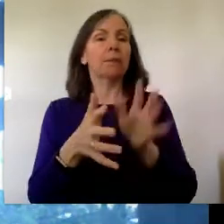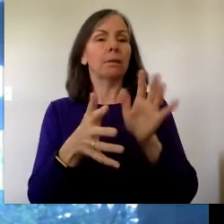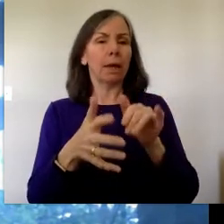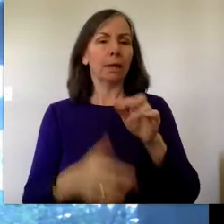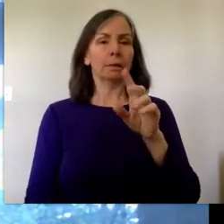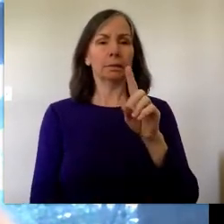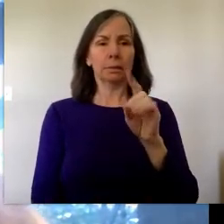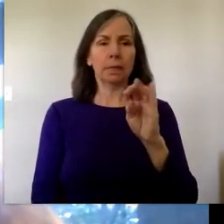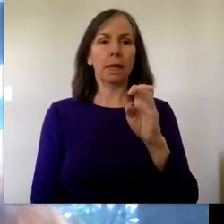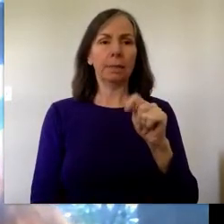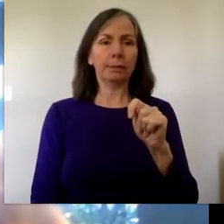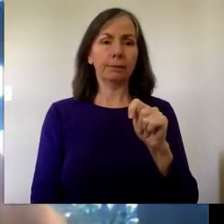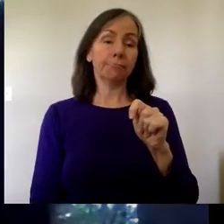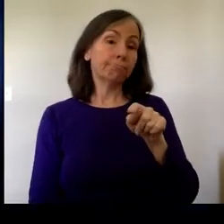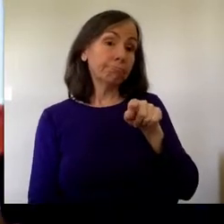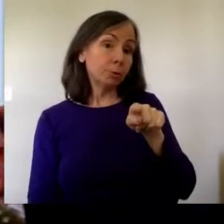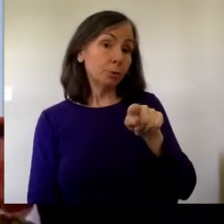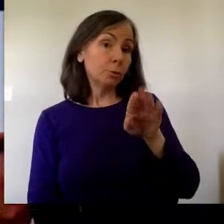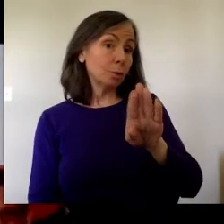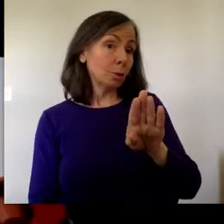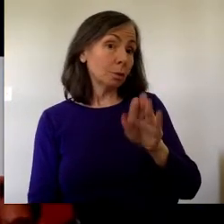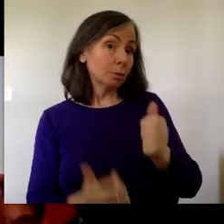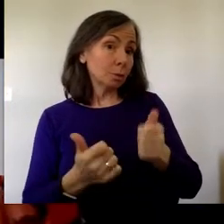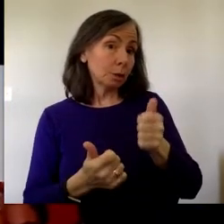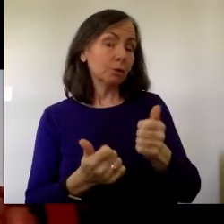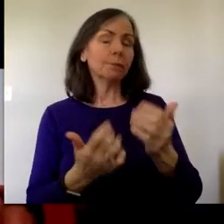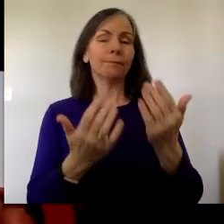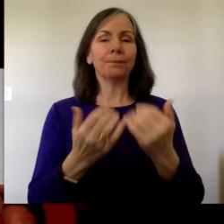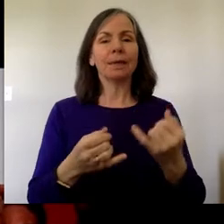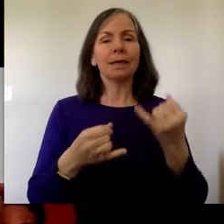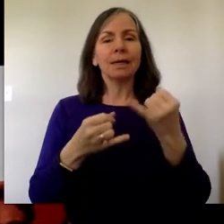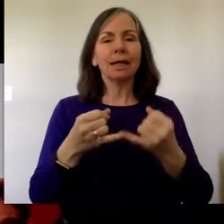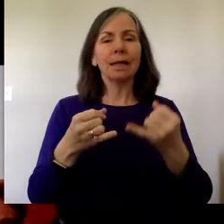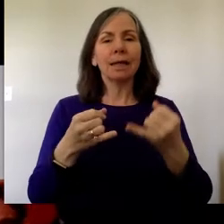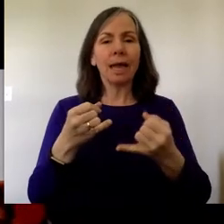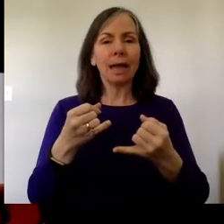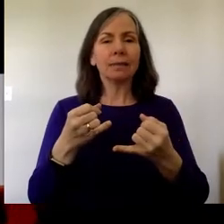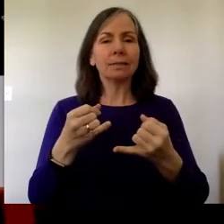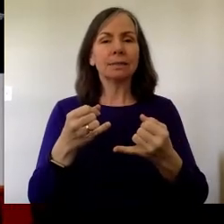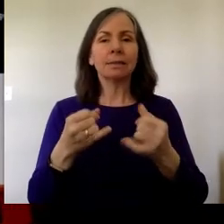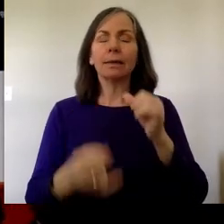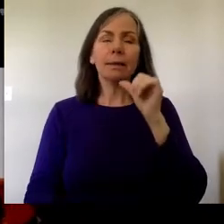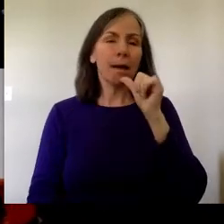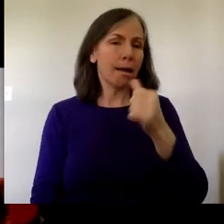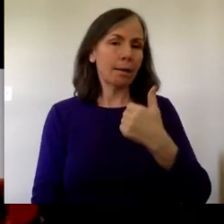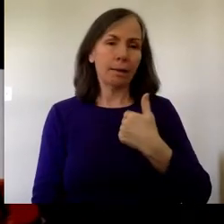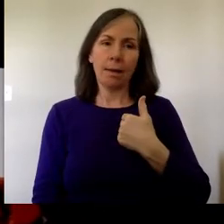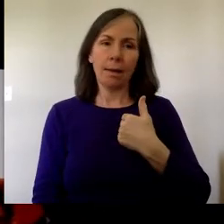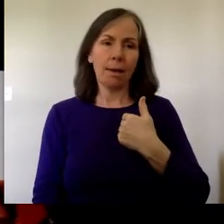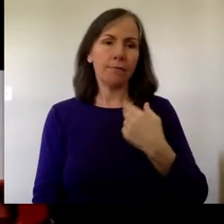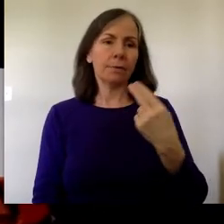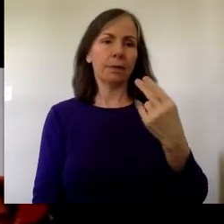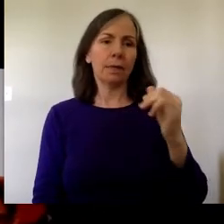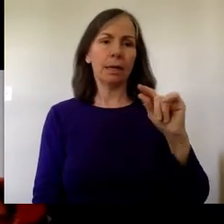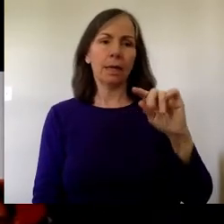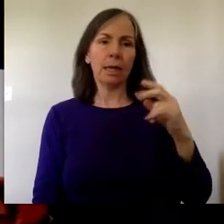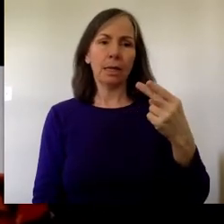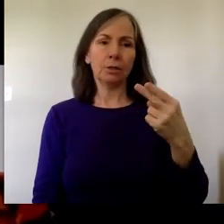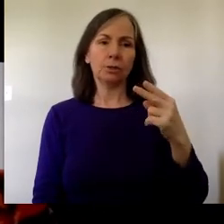And last, it is dominant not to have a hitchhiker's thumb.